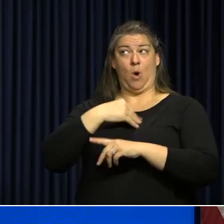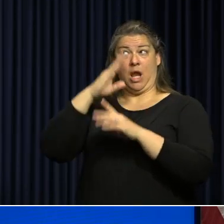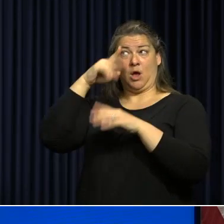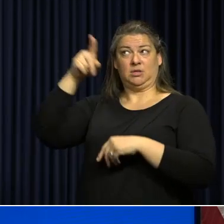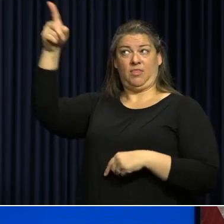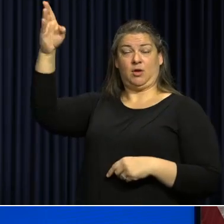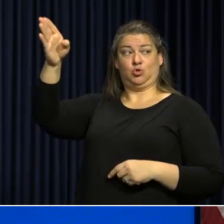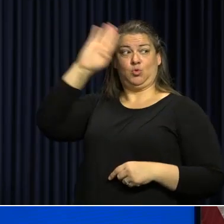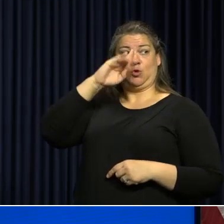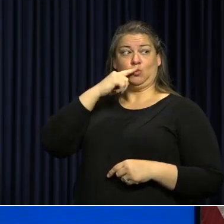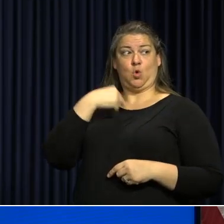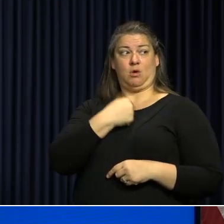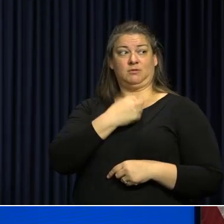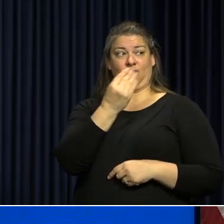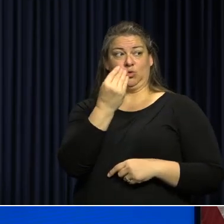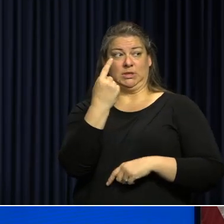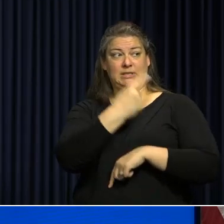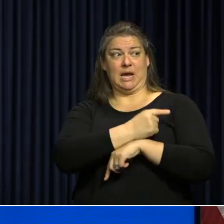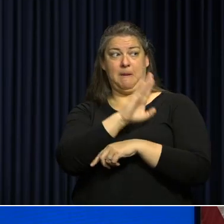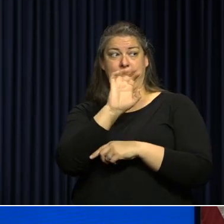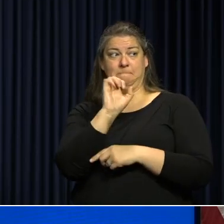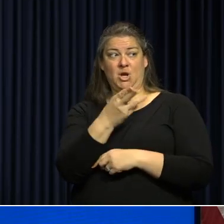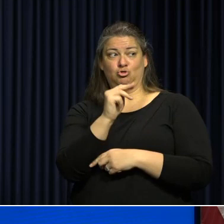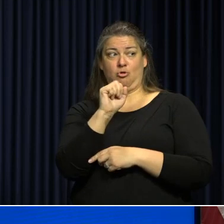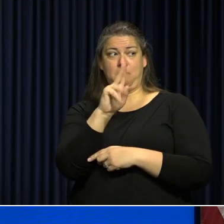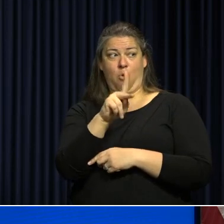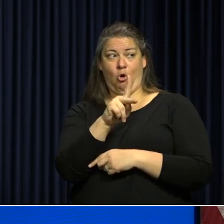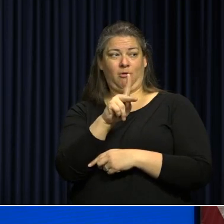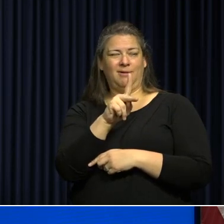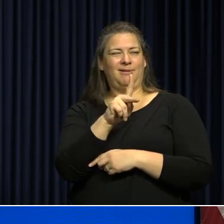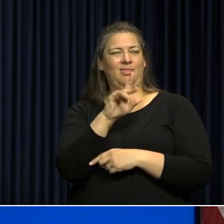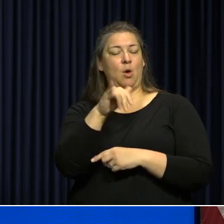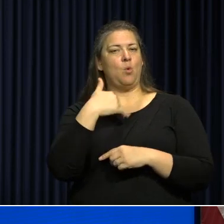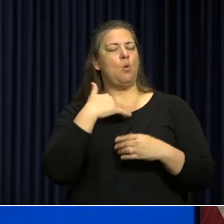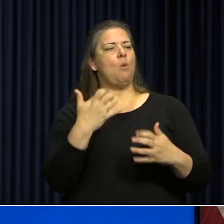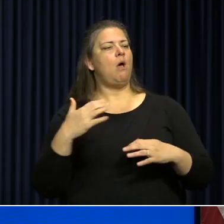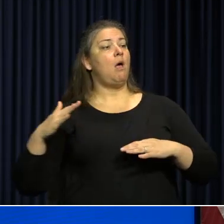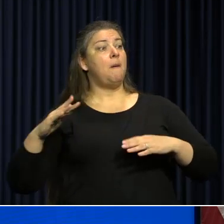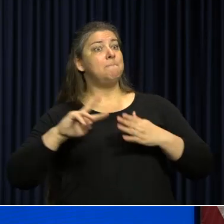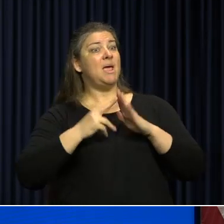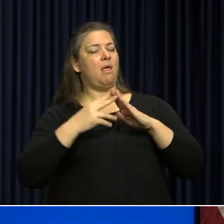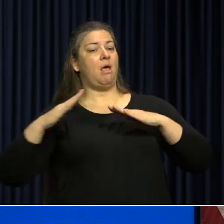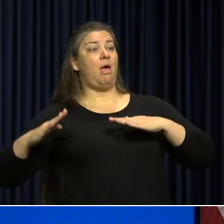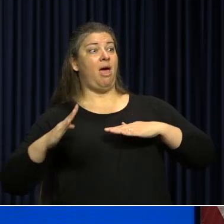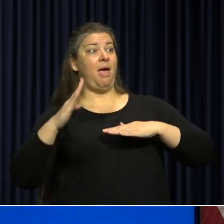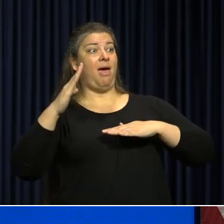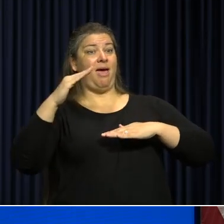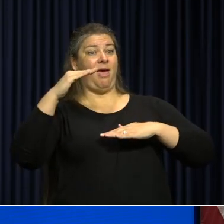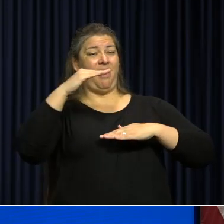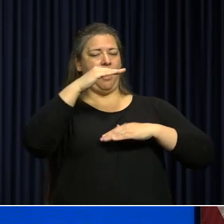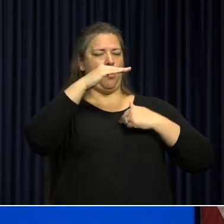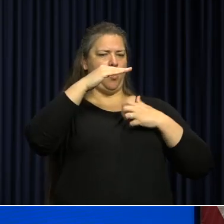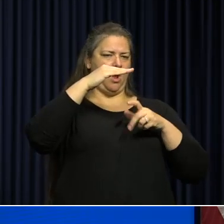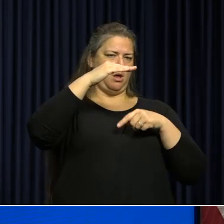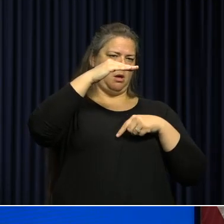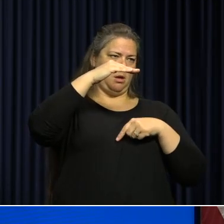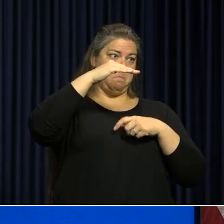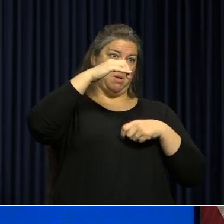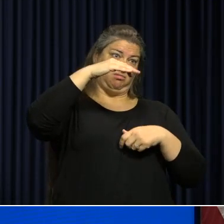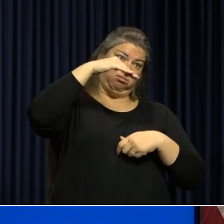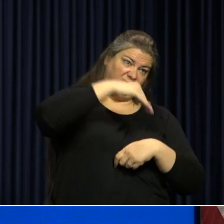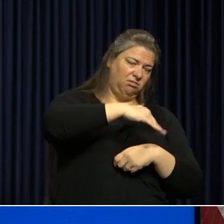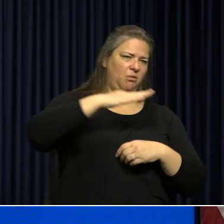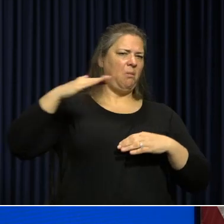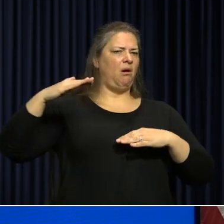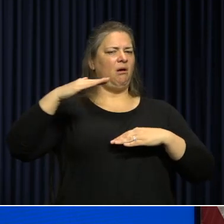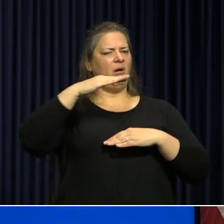us that 14-day benchmark, where we just want to see a decrease in the new rate of cases. It doesn't have to be the overall number,